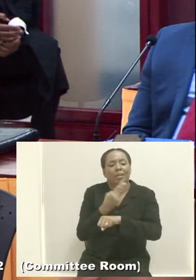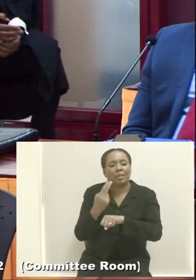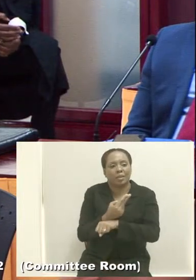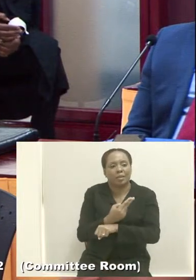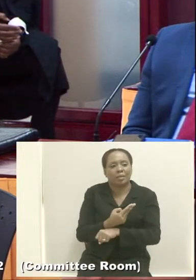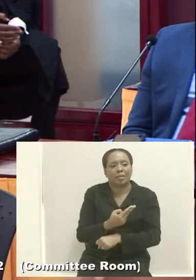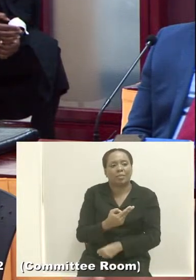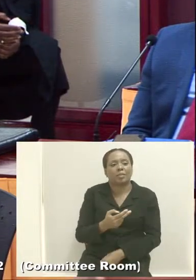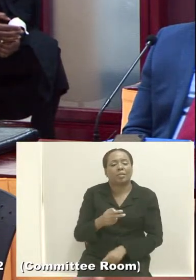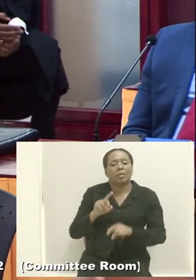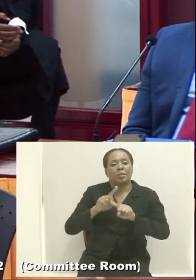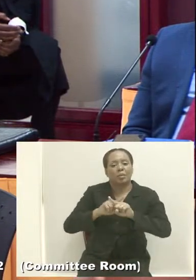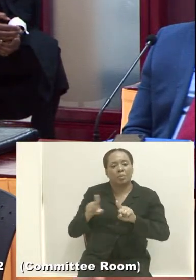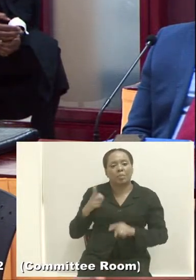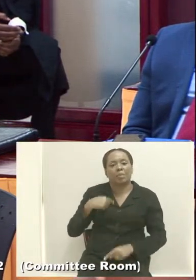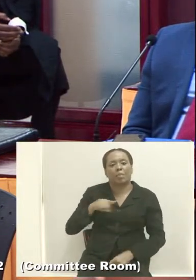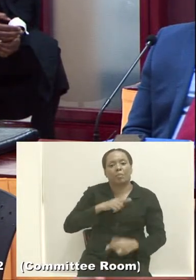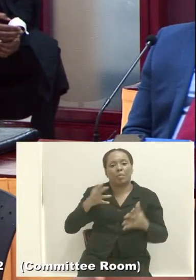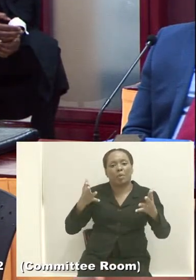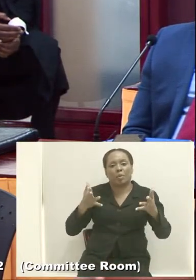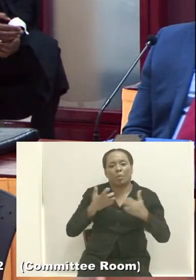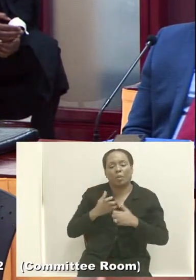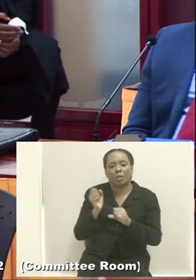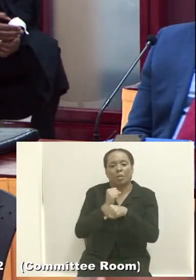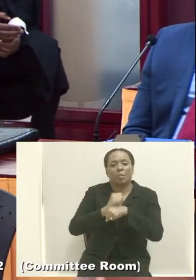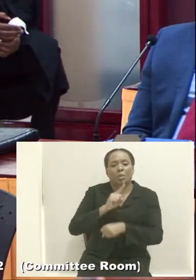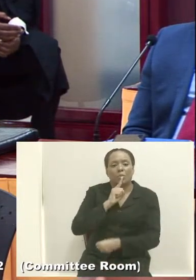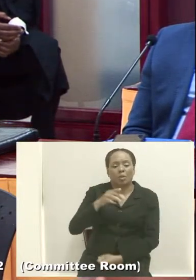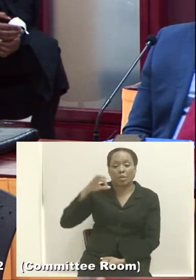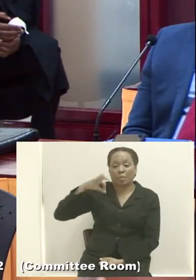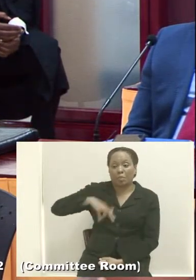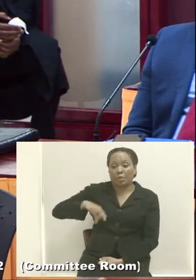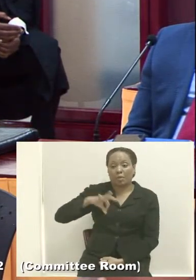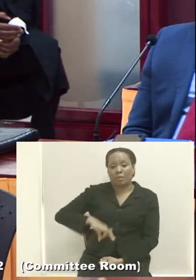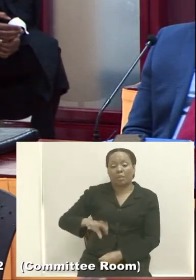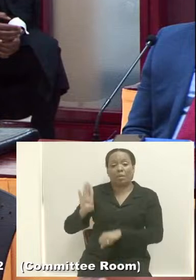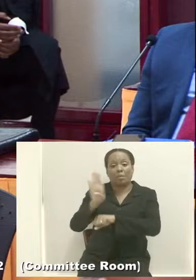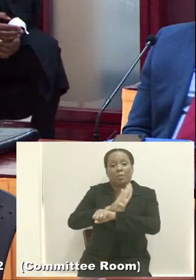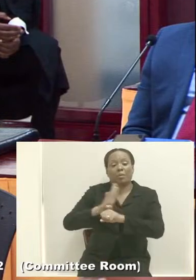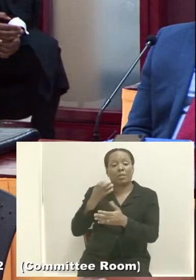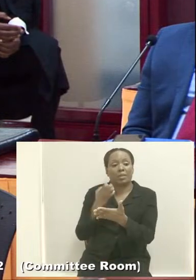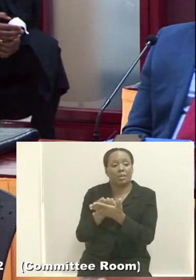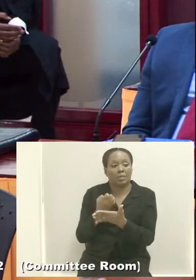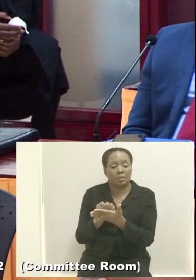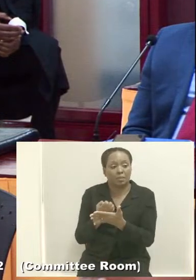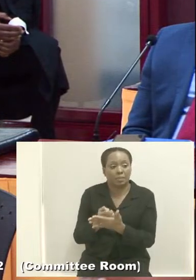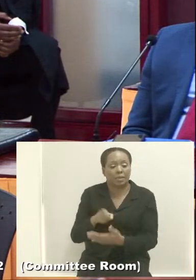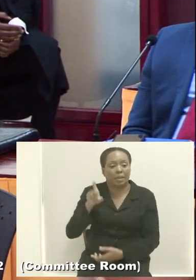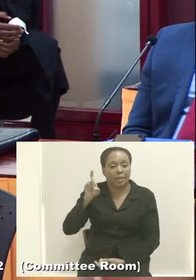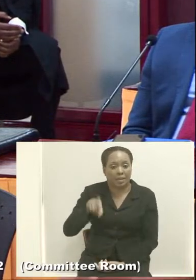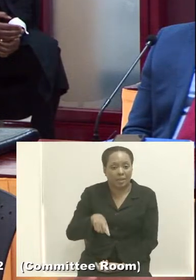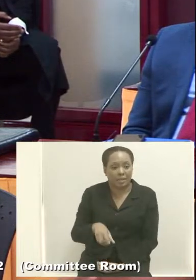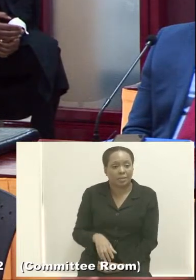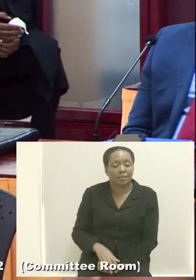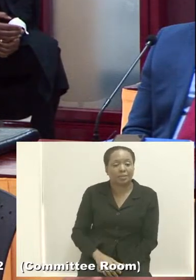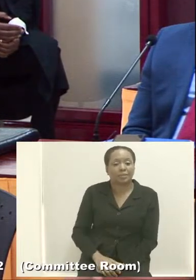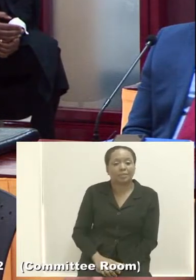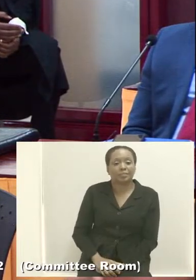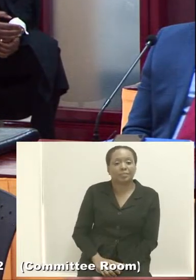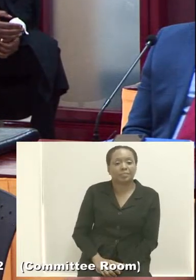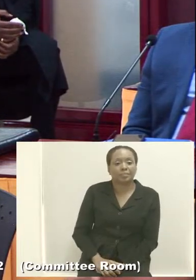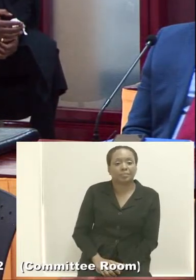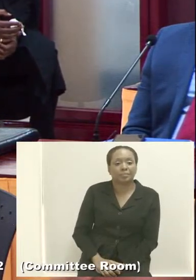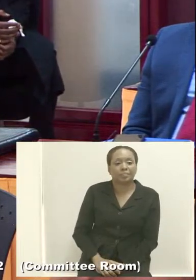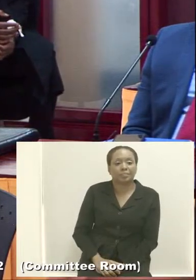entire economy. It has to be beneficial to those that are the consumers and those